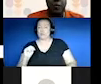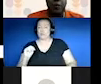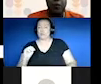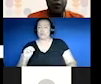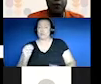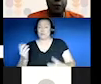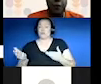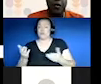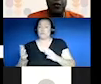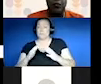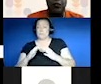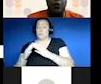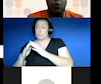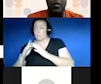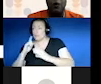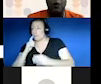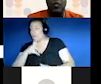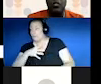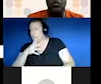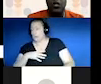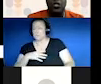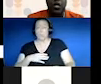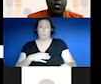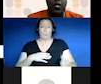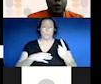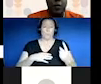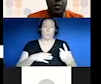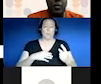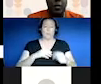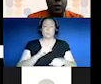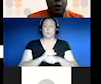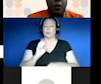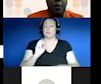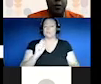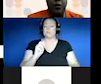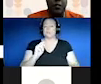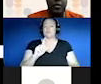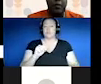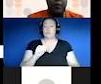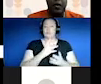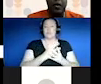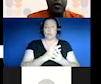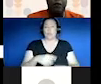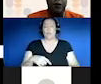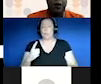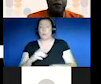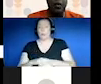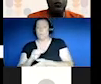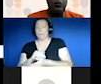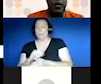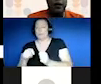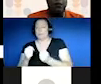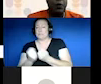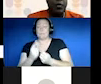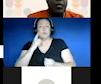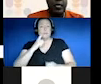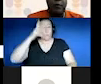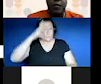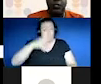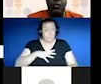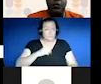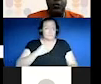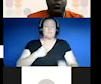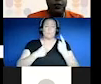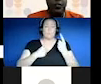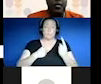service the community for females, one that works in Estrella Jail, and then one that's on our medical team. And for our males, we have one